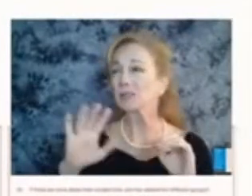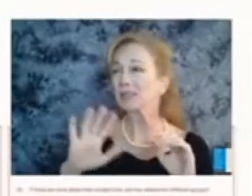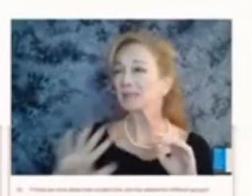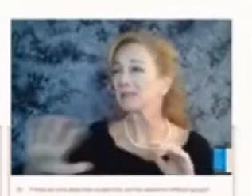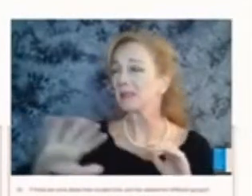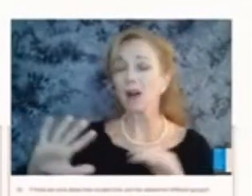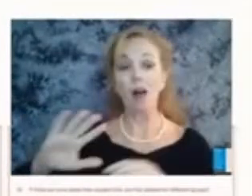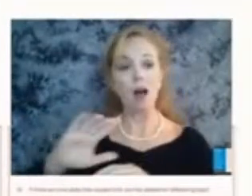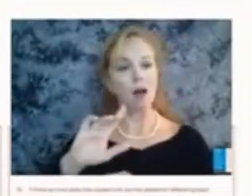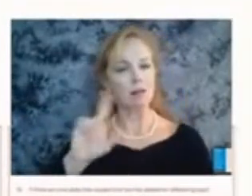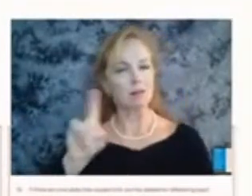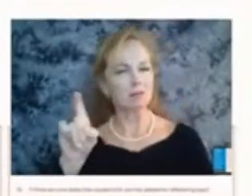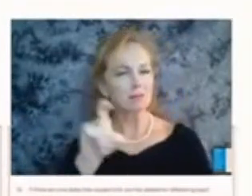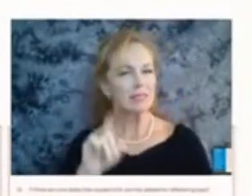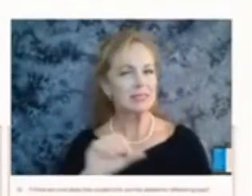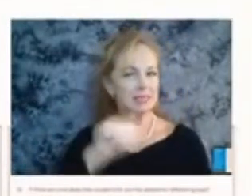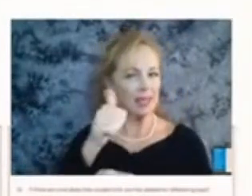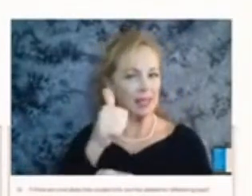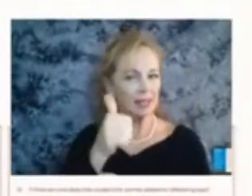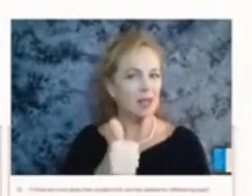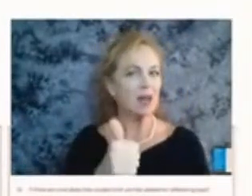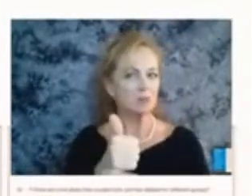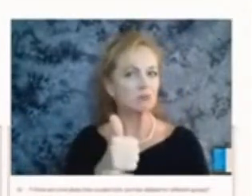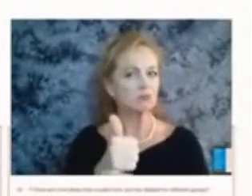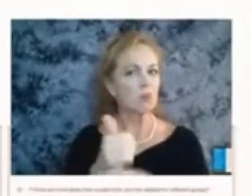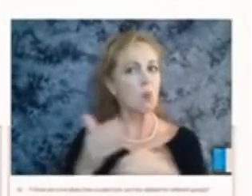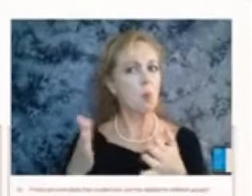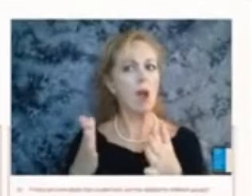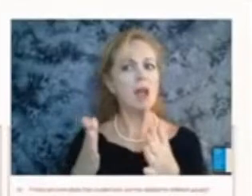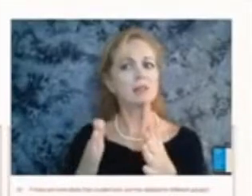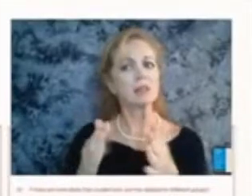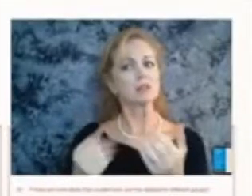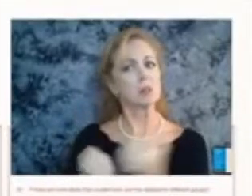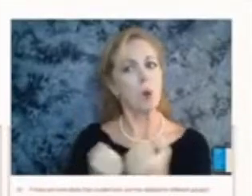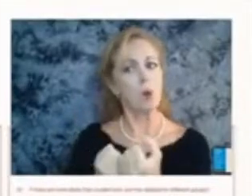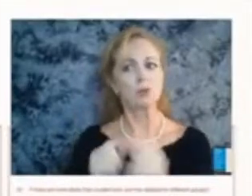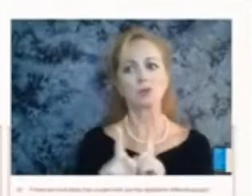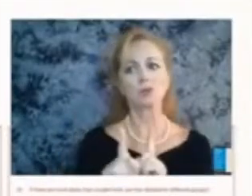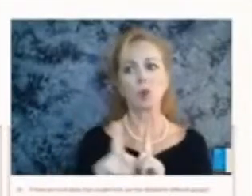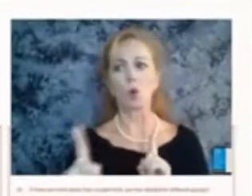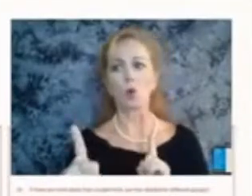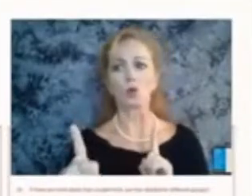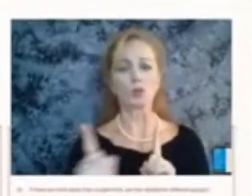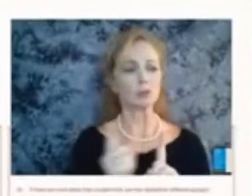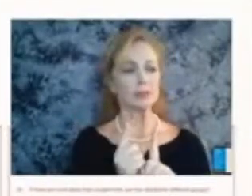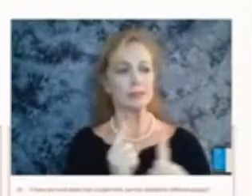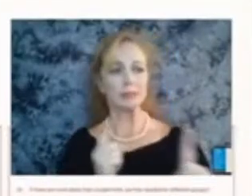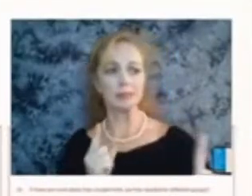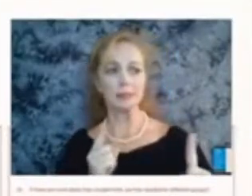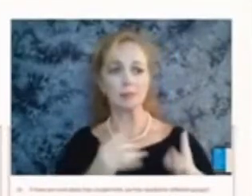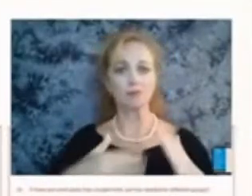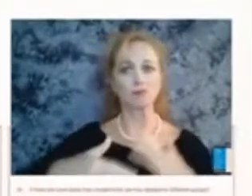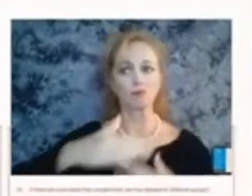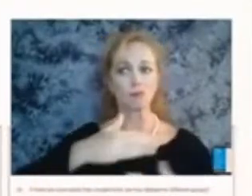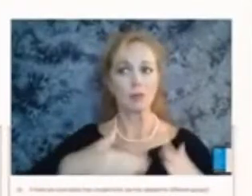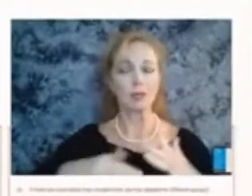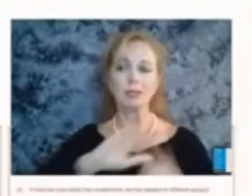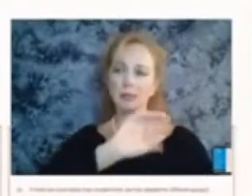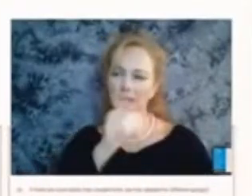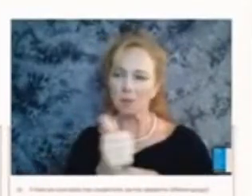up in a way that is conducive to maintaining social distancing and meets the requirements set forth by the